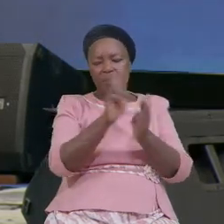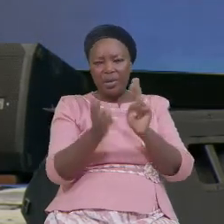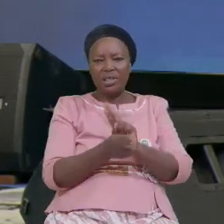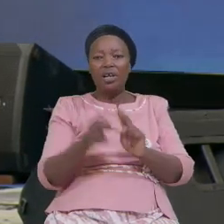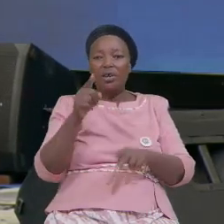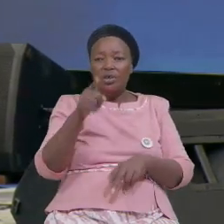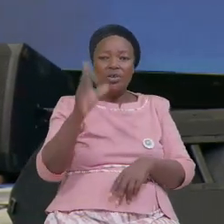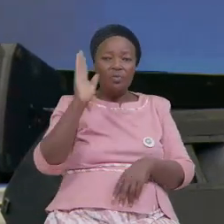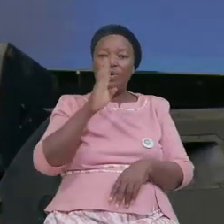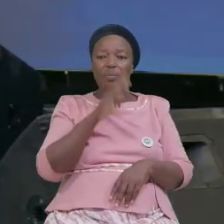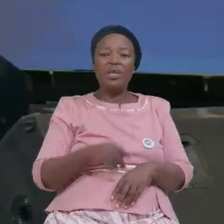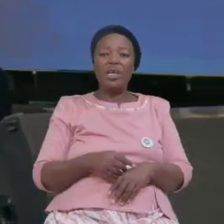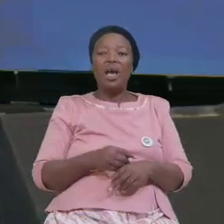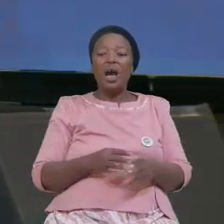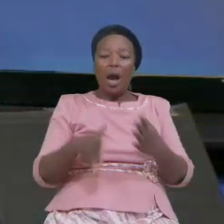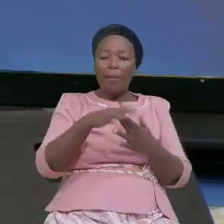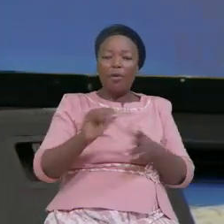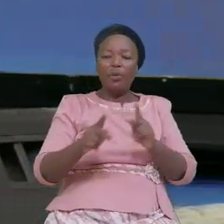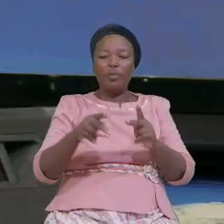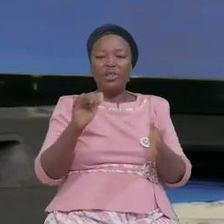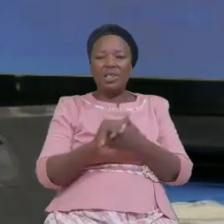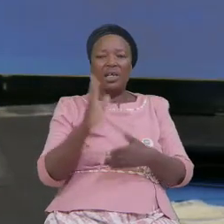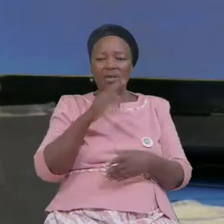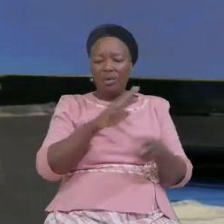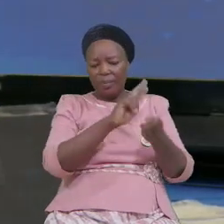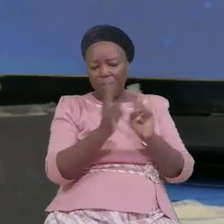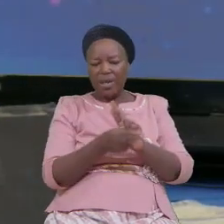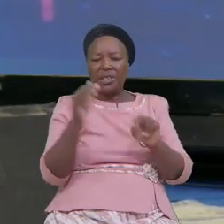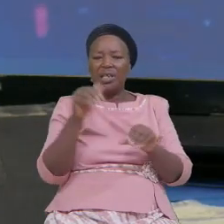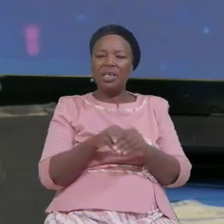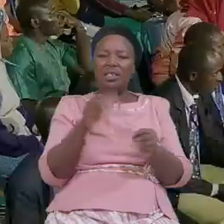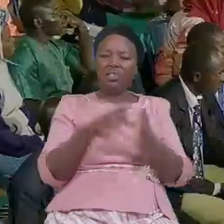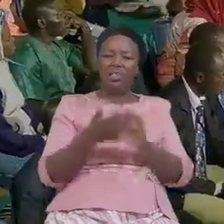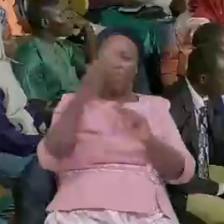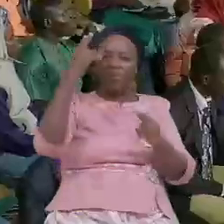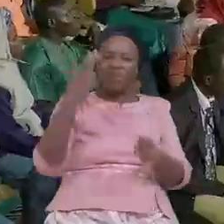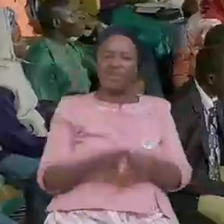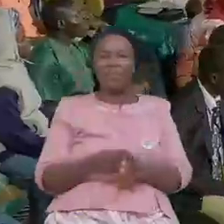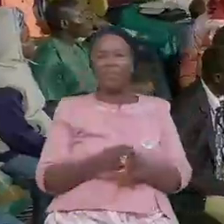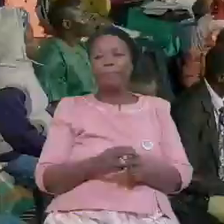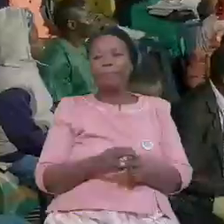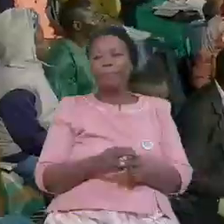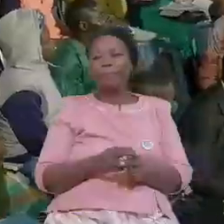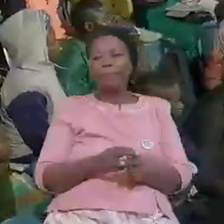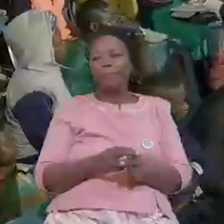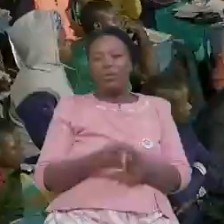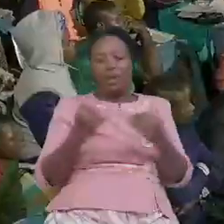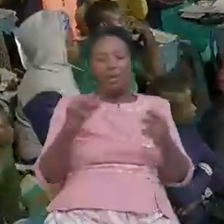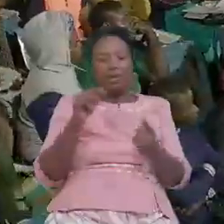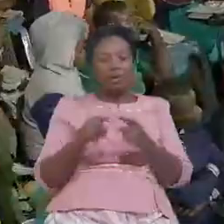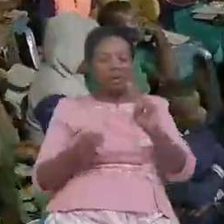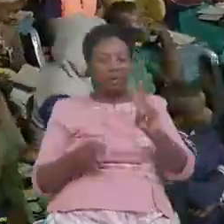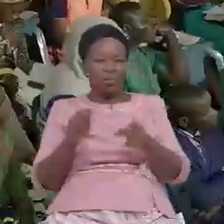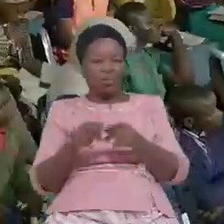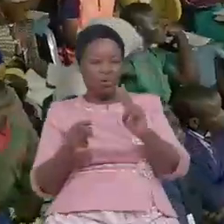be among the people that repent in Jesus' name. Let's come to point number two now.